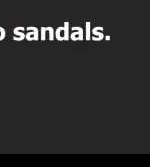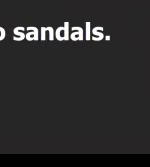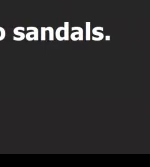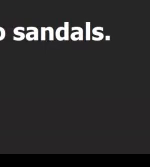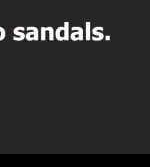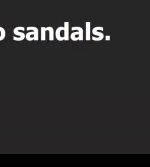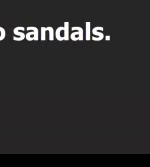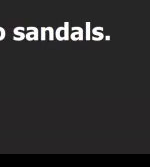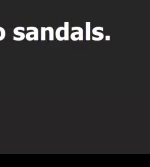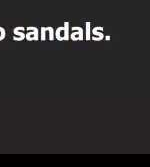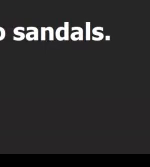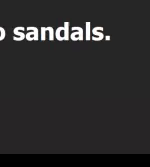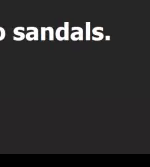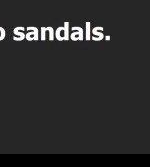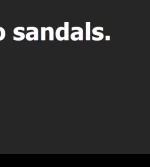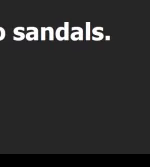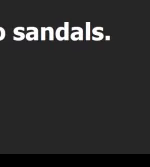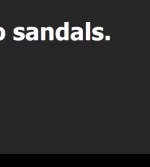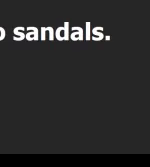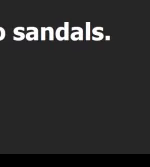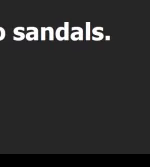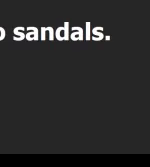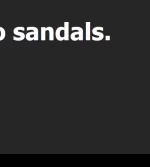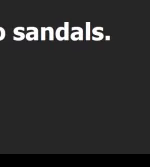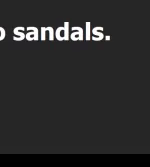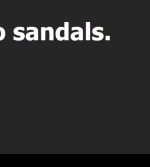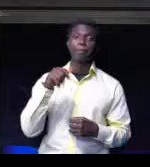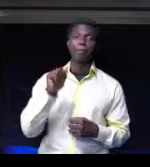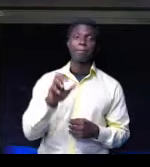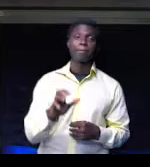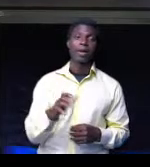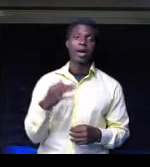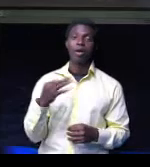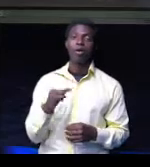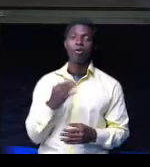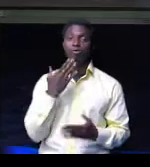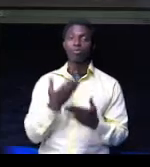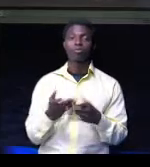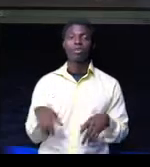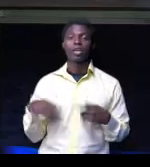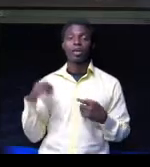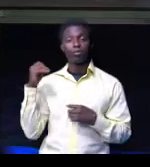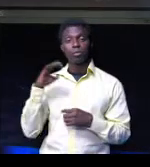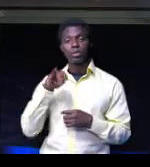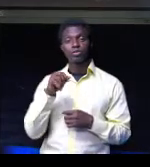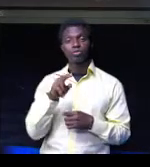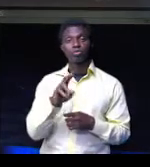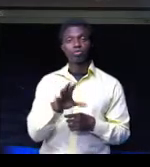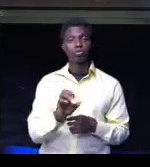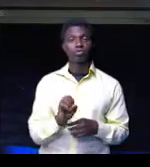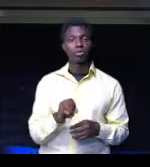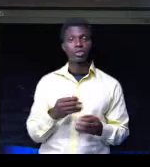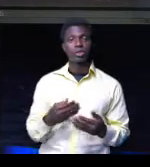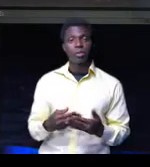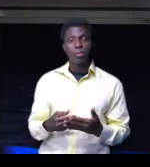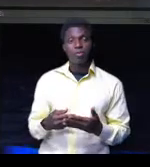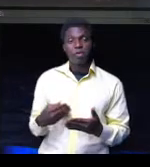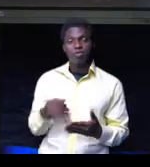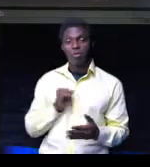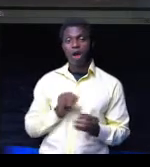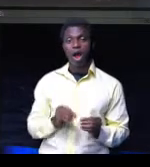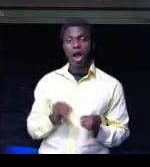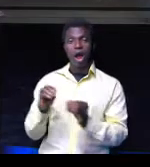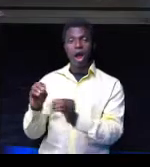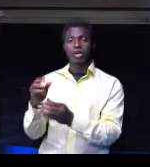thing that can guarantee you're having packs of good life magic juice. So, before I hand you over